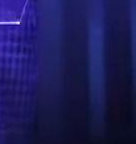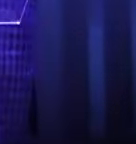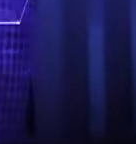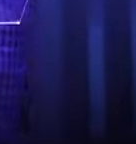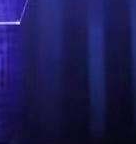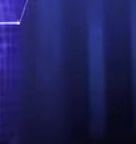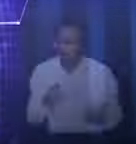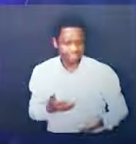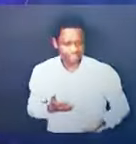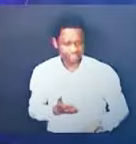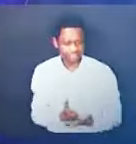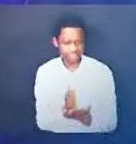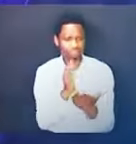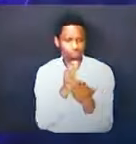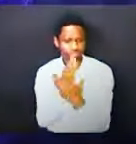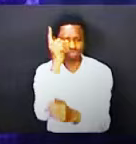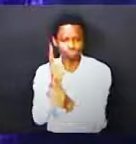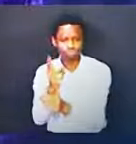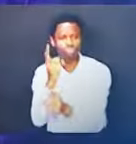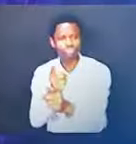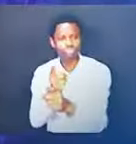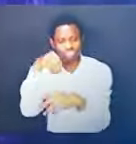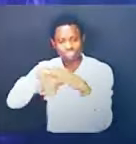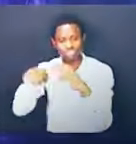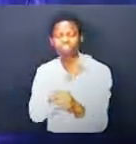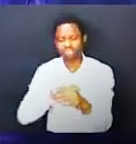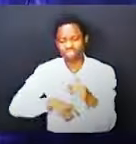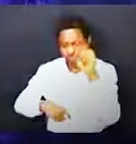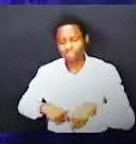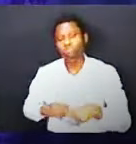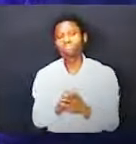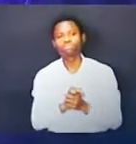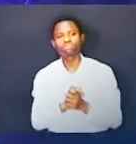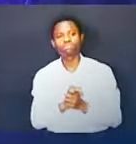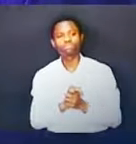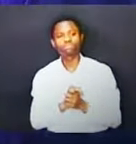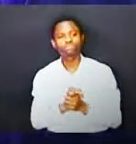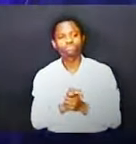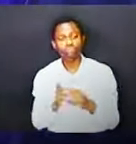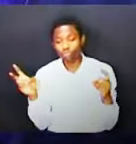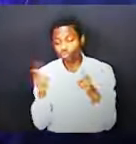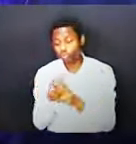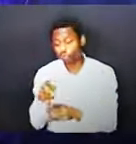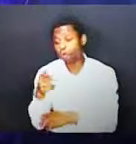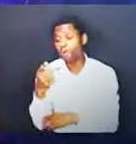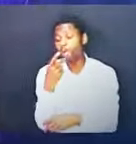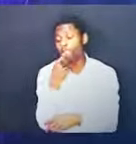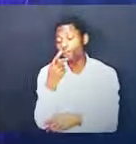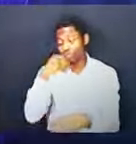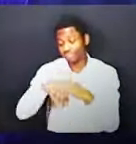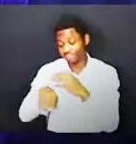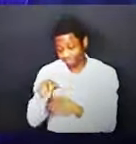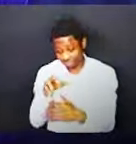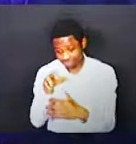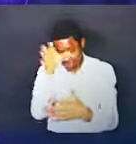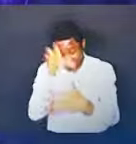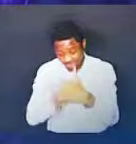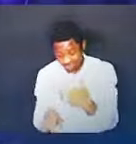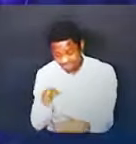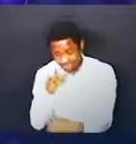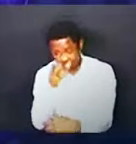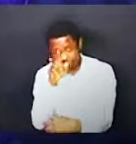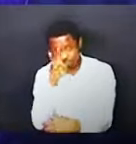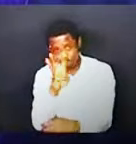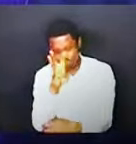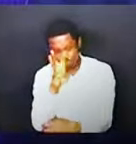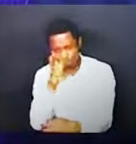Christum. Are we together? So the Apostle Paul in this chapter tries to paint the